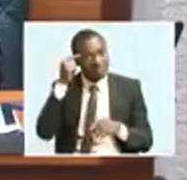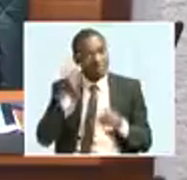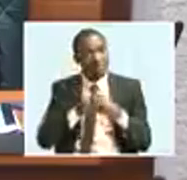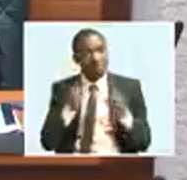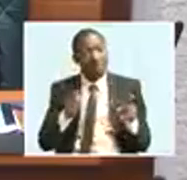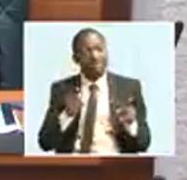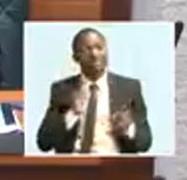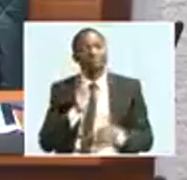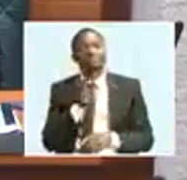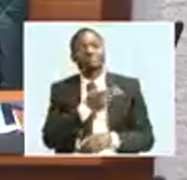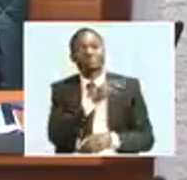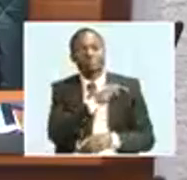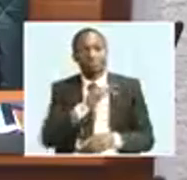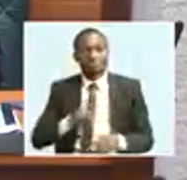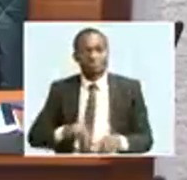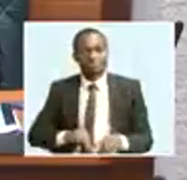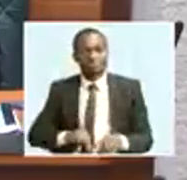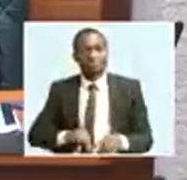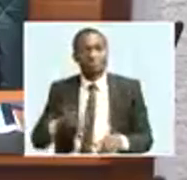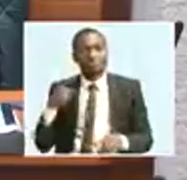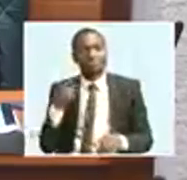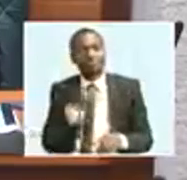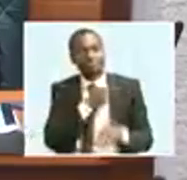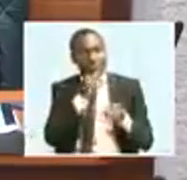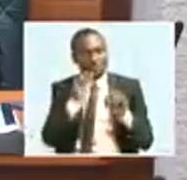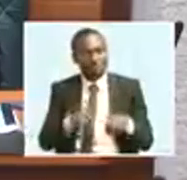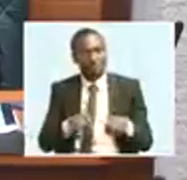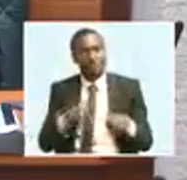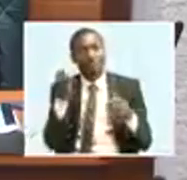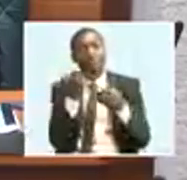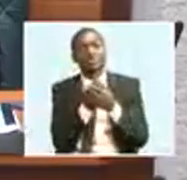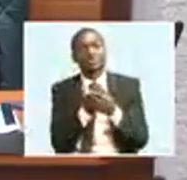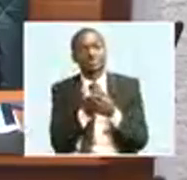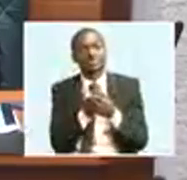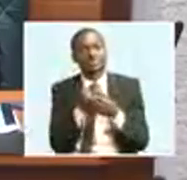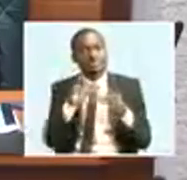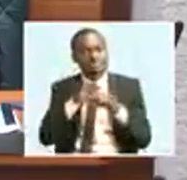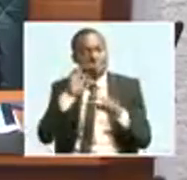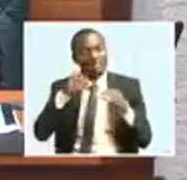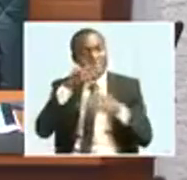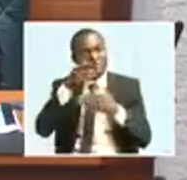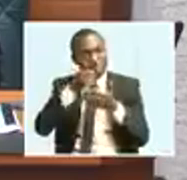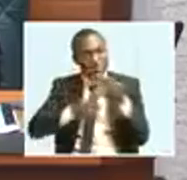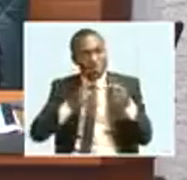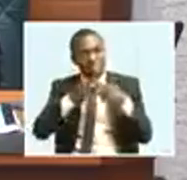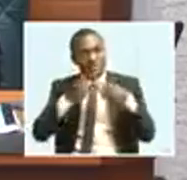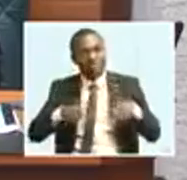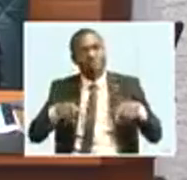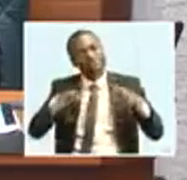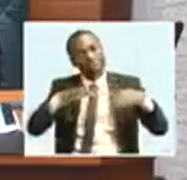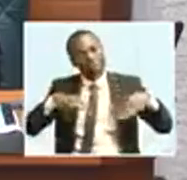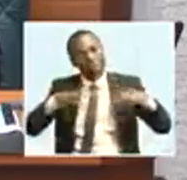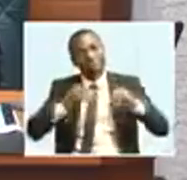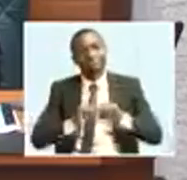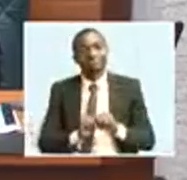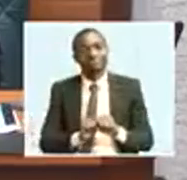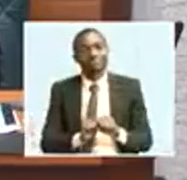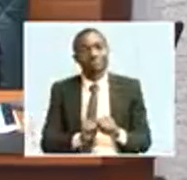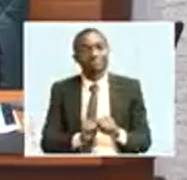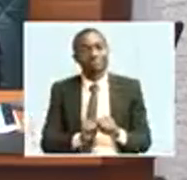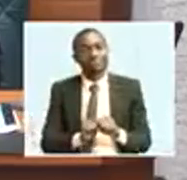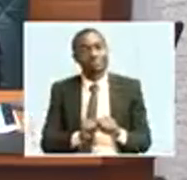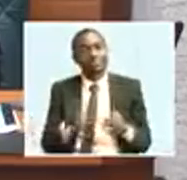of parliament, let's make sure that we also engage and find out what is it, what is happening on the ground, and